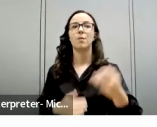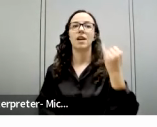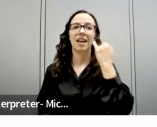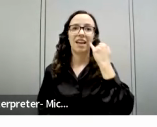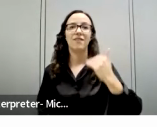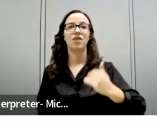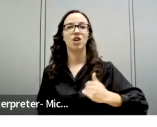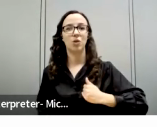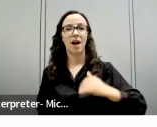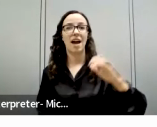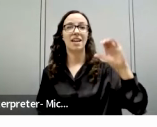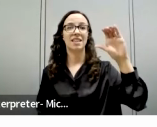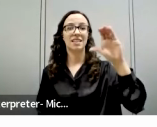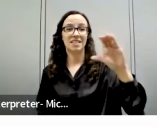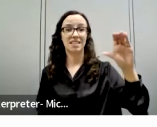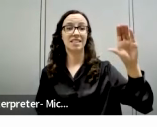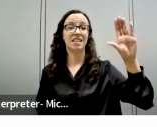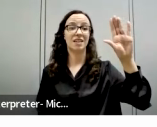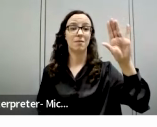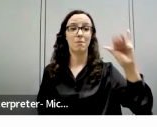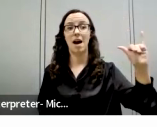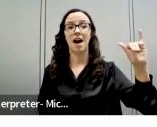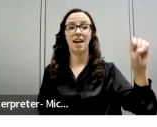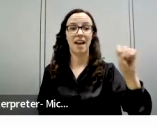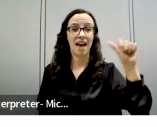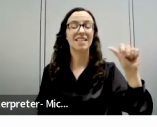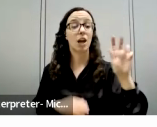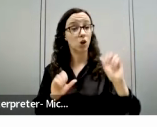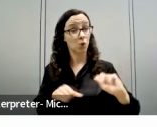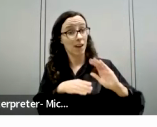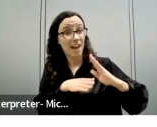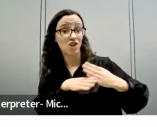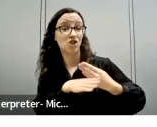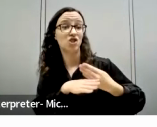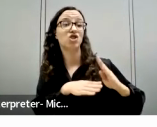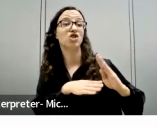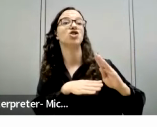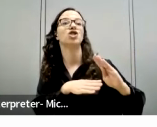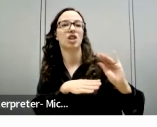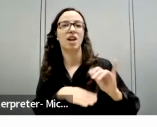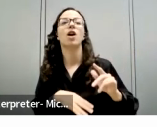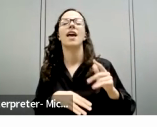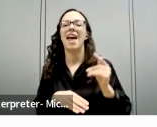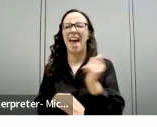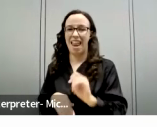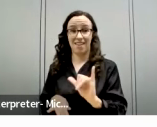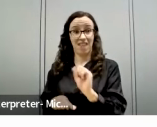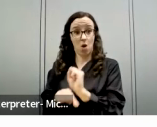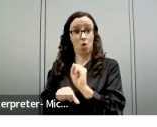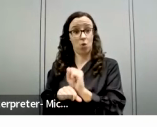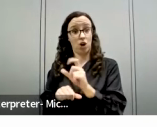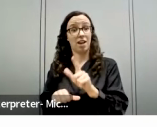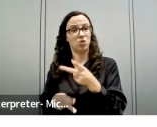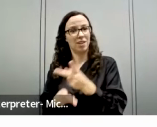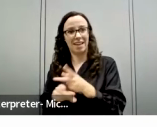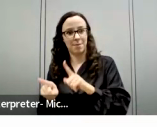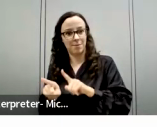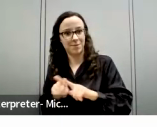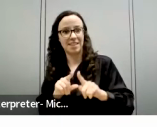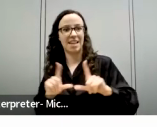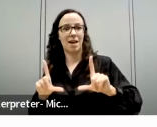share alike license here. Any work that uses this has to have that same license on it, right? But that's